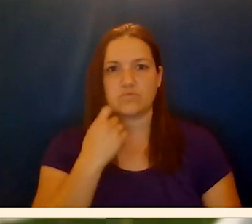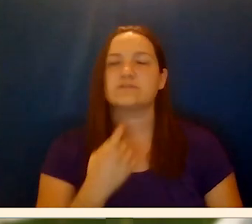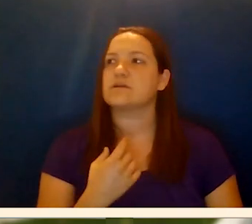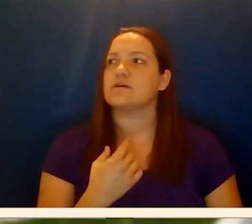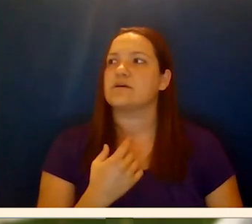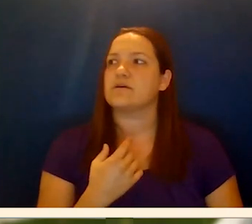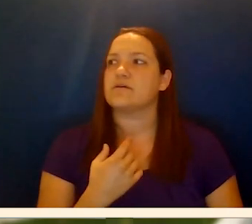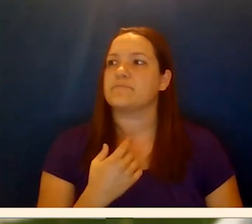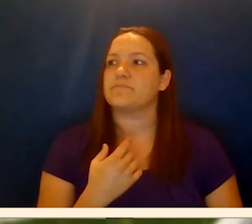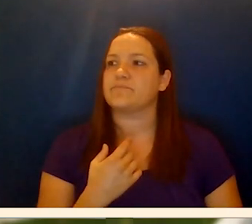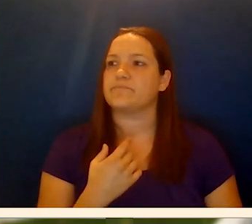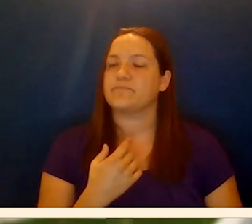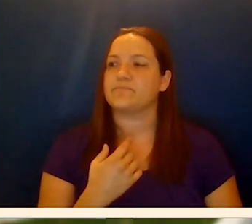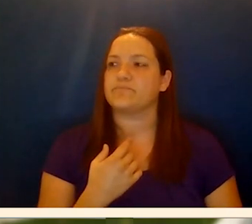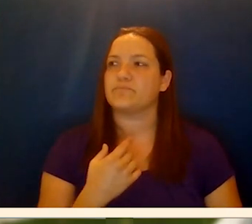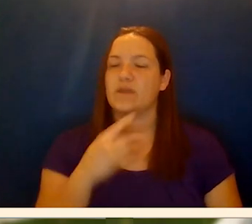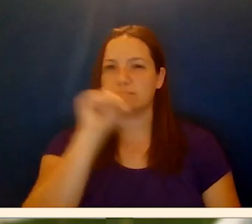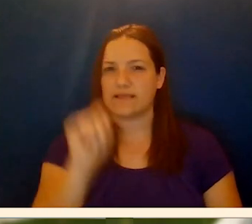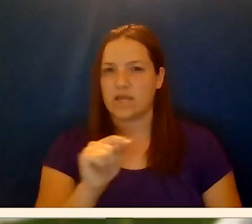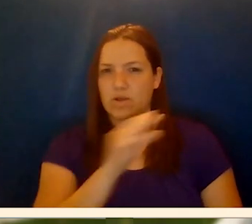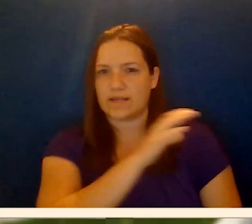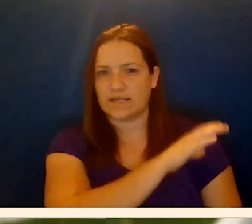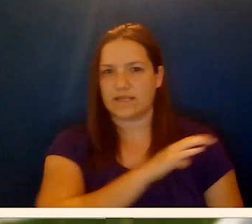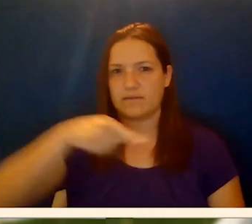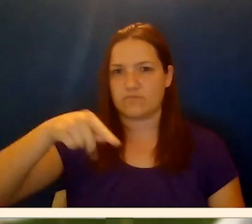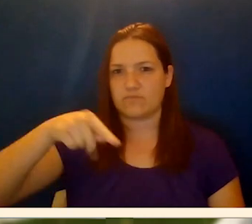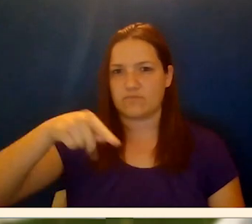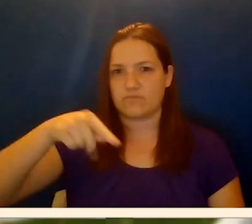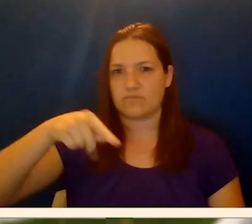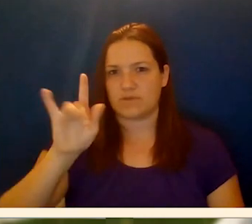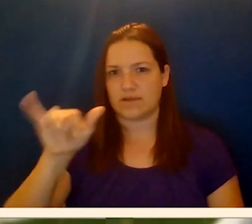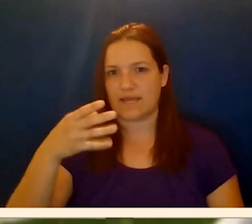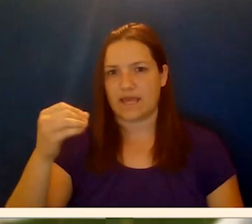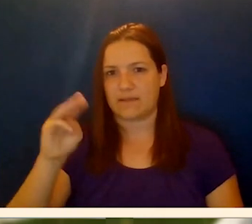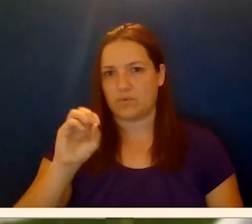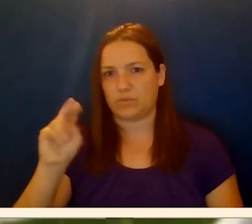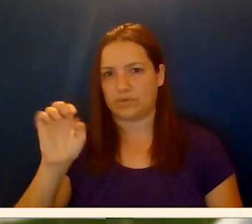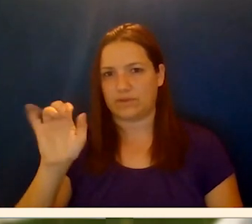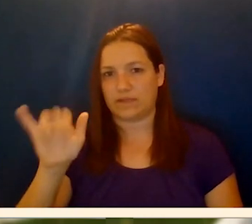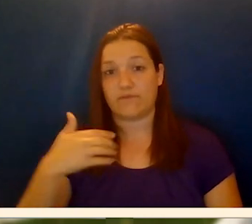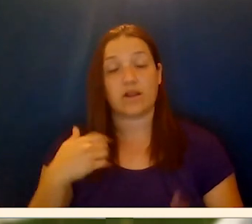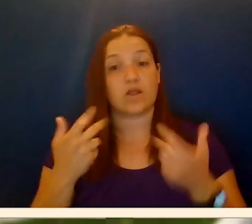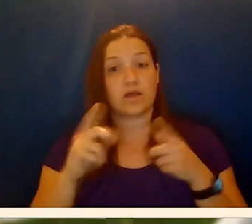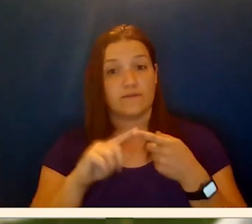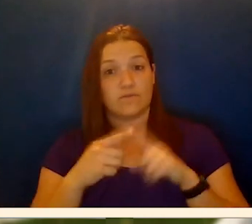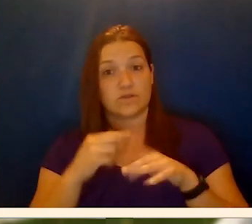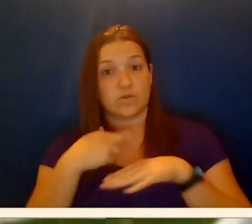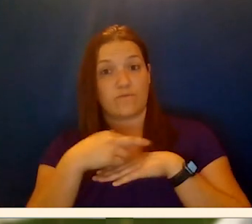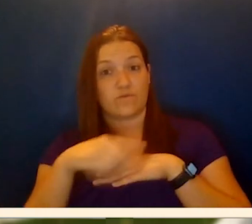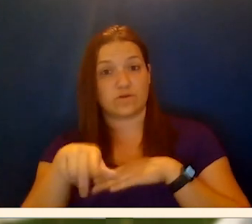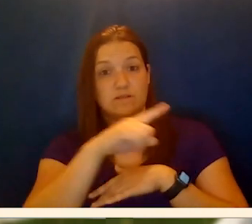on Prosperity and Mooney. And I've had a lot of friends that I've referred out there, and they've been able to get in. I think they're even